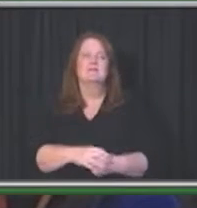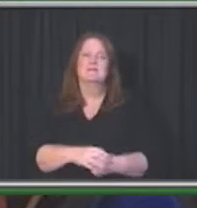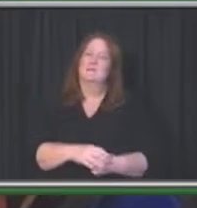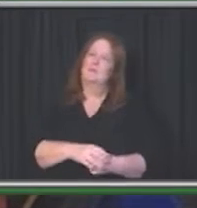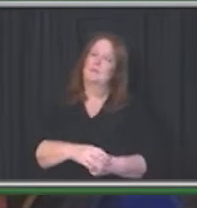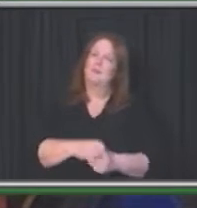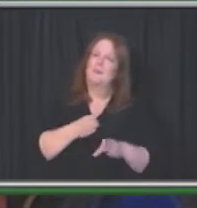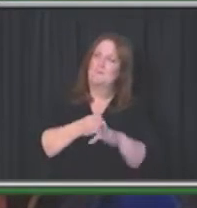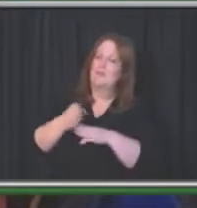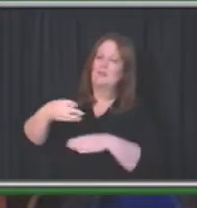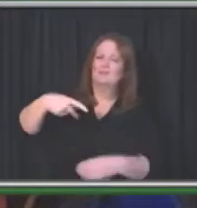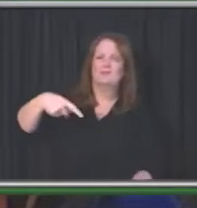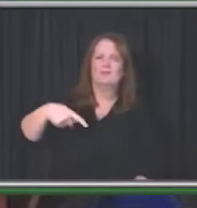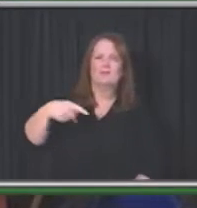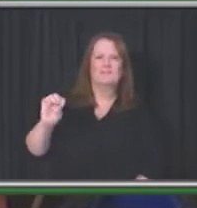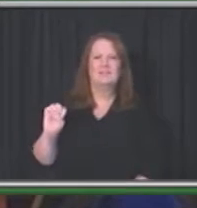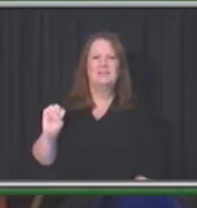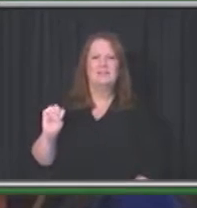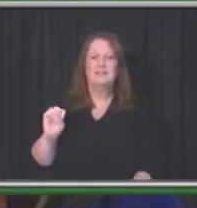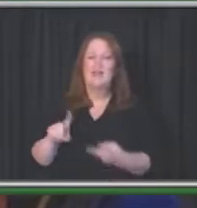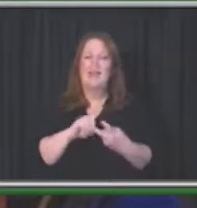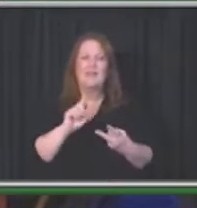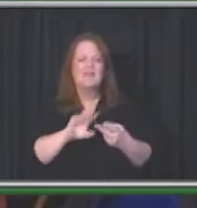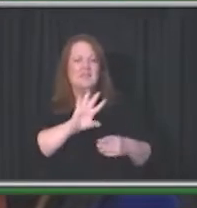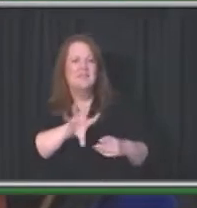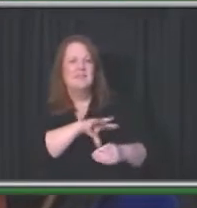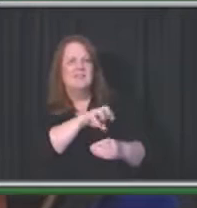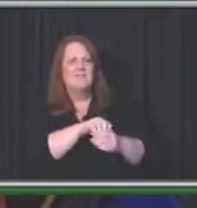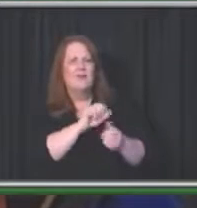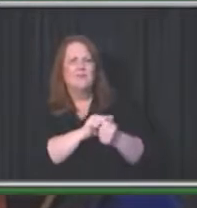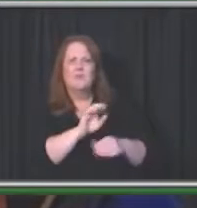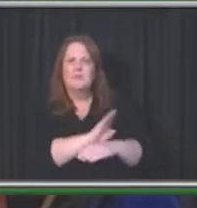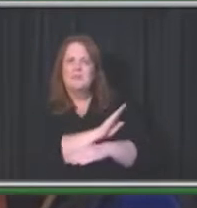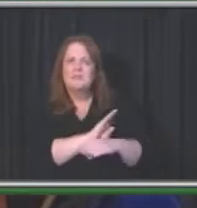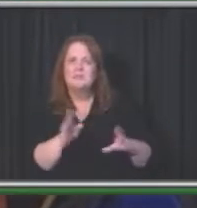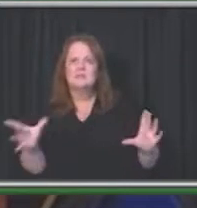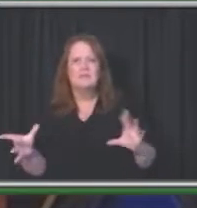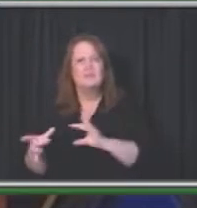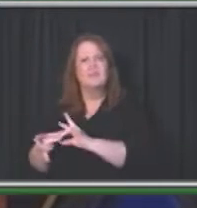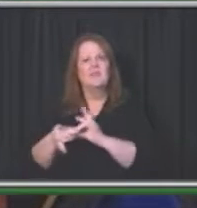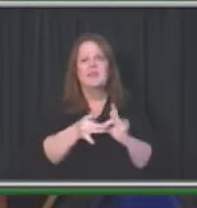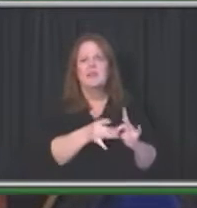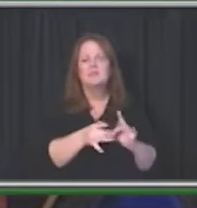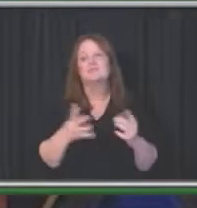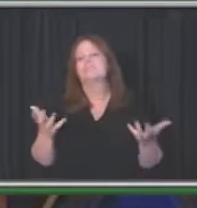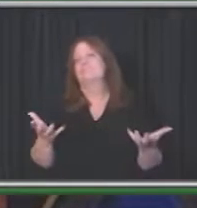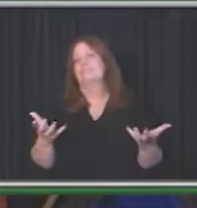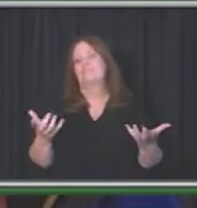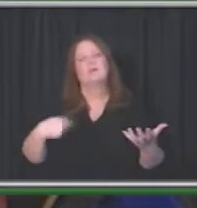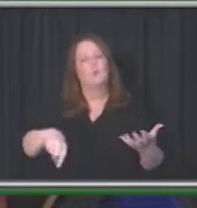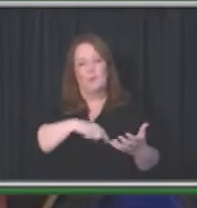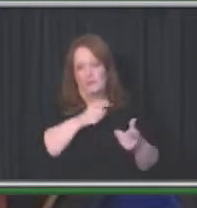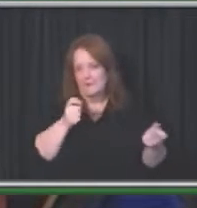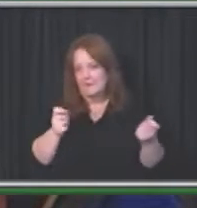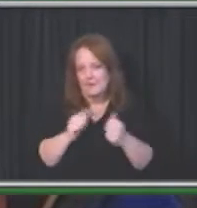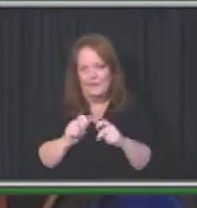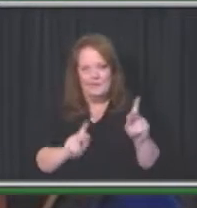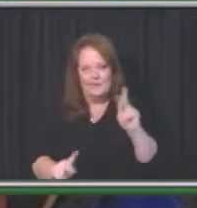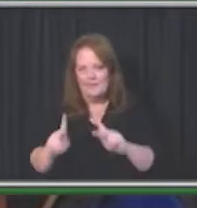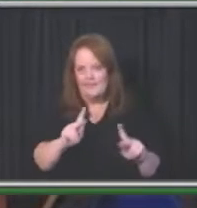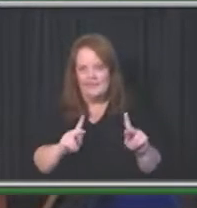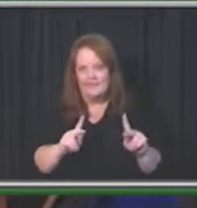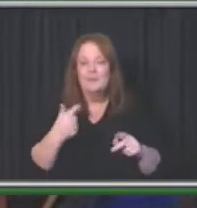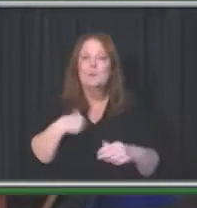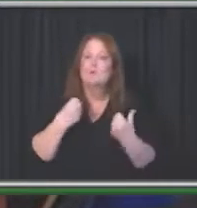education major and ending up in business, the connection there is we're all dealing with people. We're trying to help